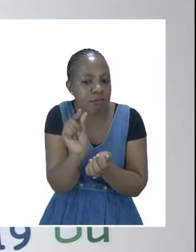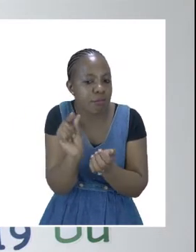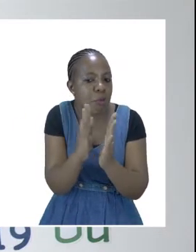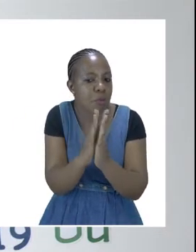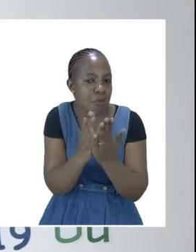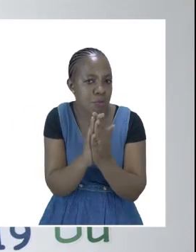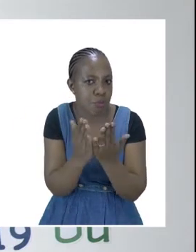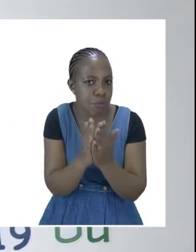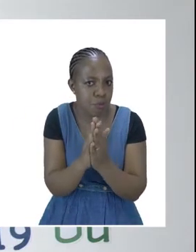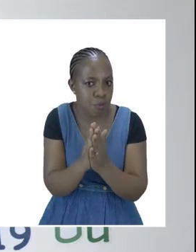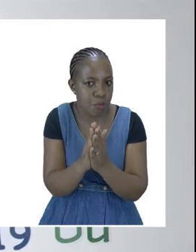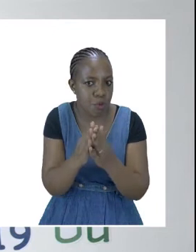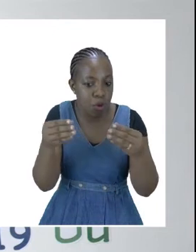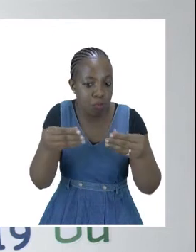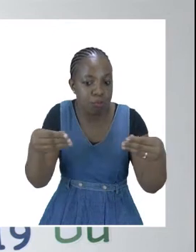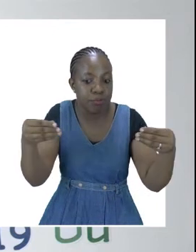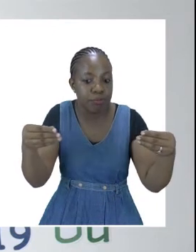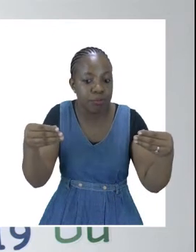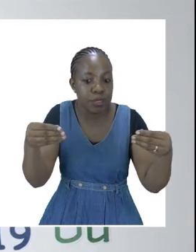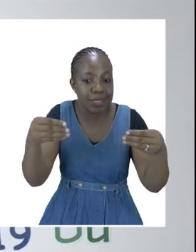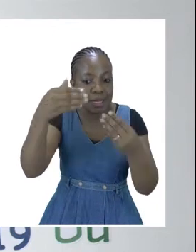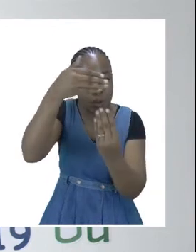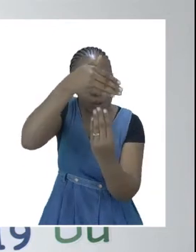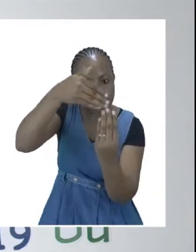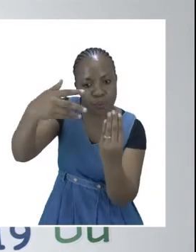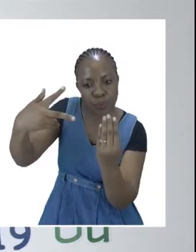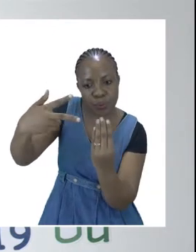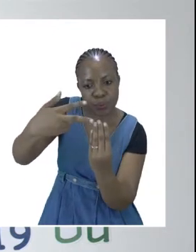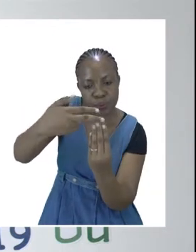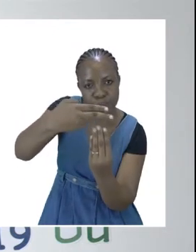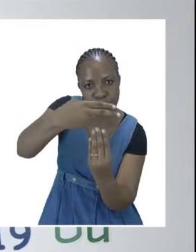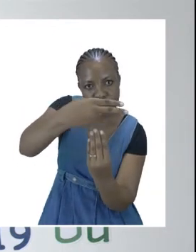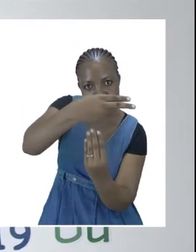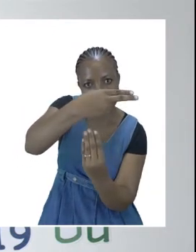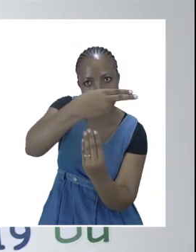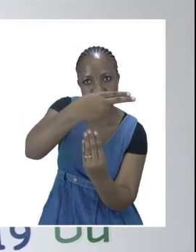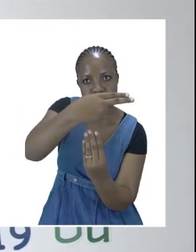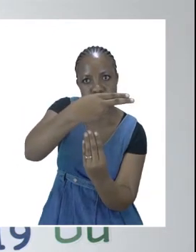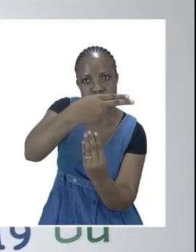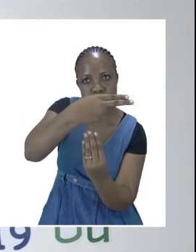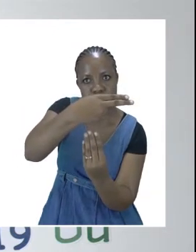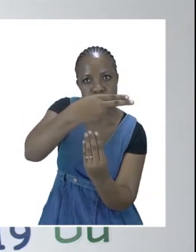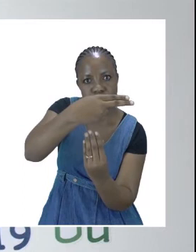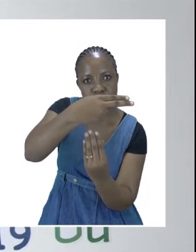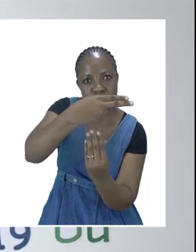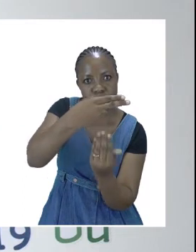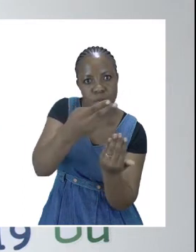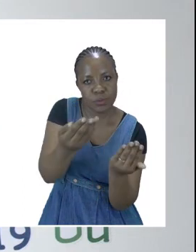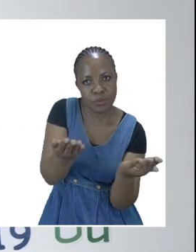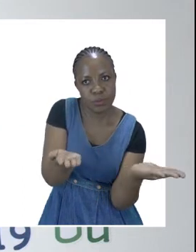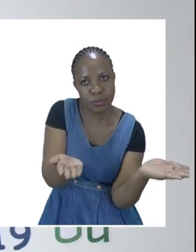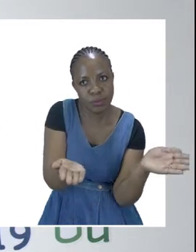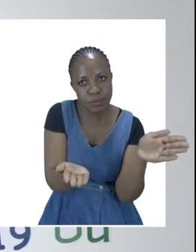booklet. Please cut the top of the lesson booklet with a pair of scissors and fold